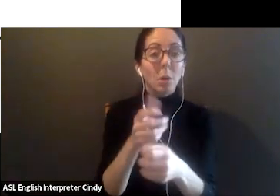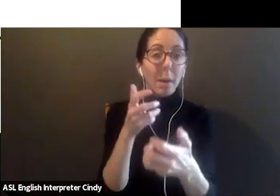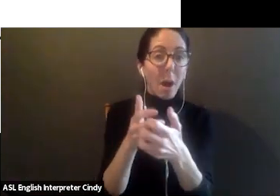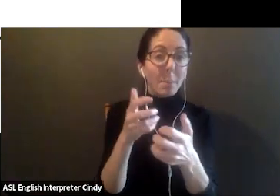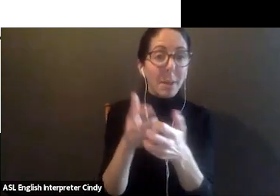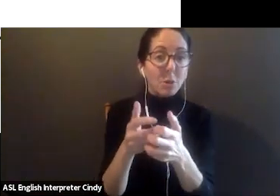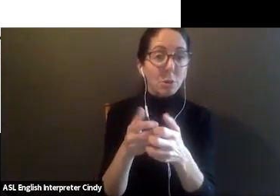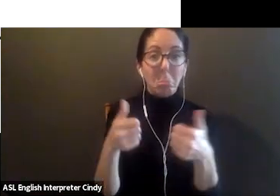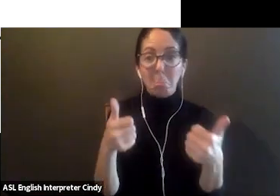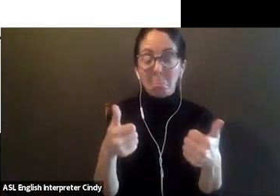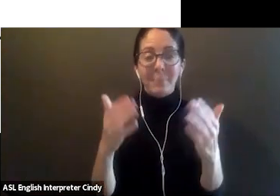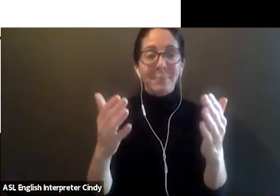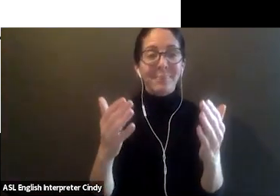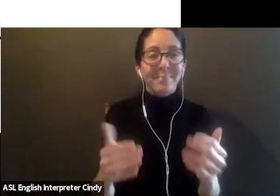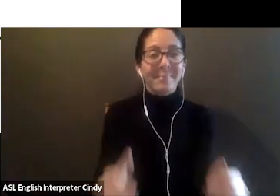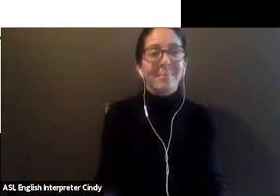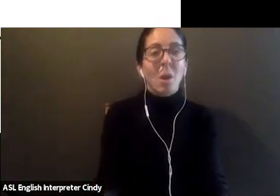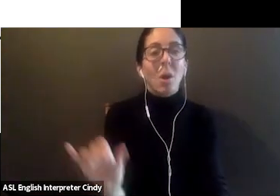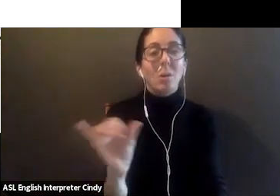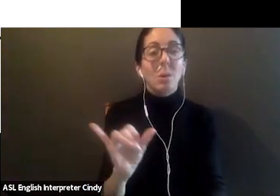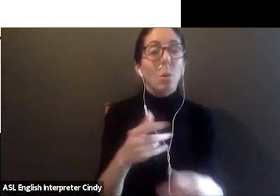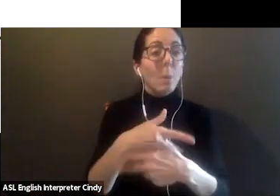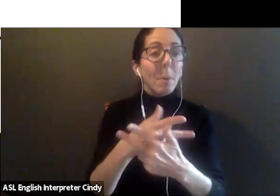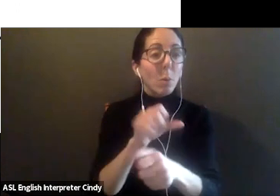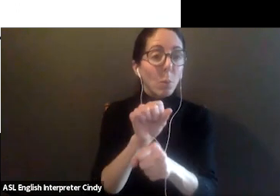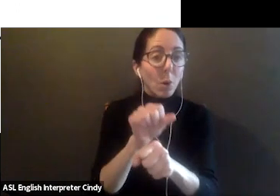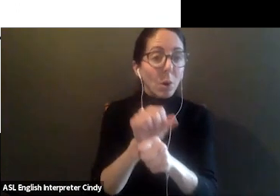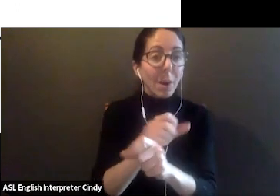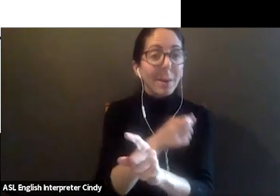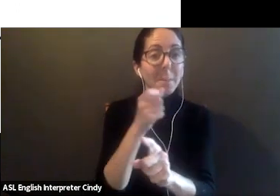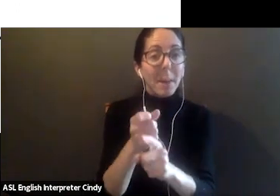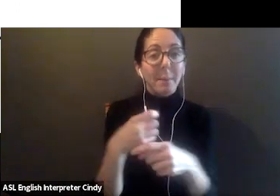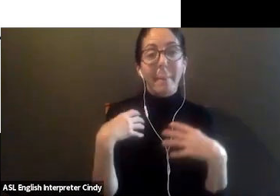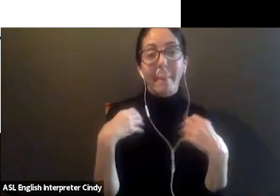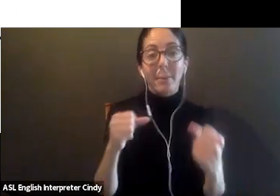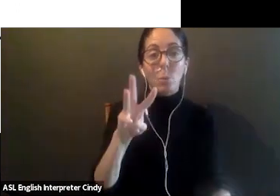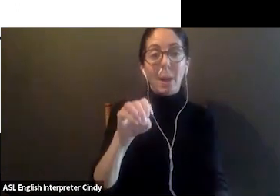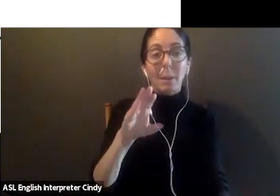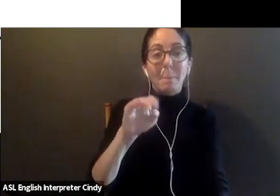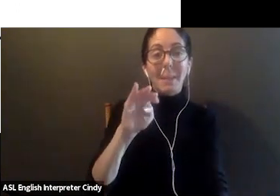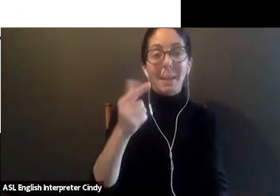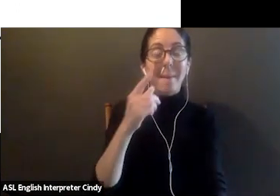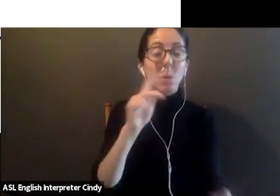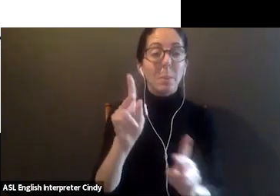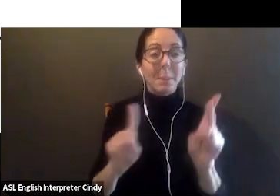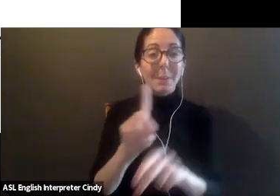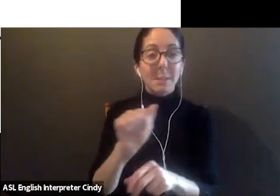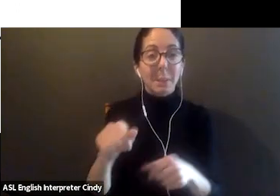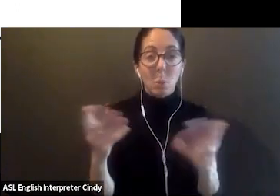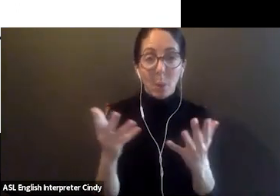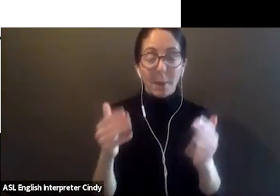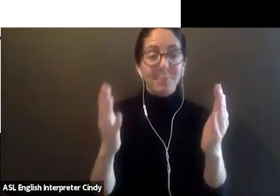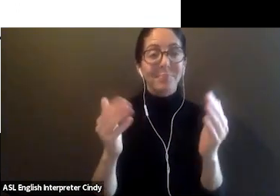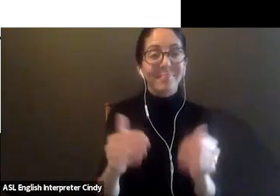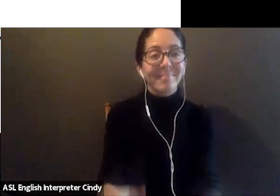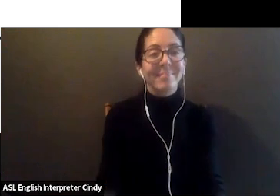accommodation, seeing studies talk about remote work and its impact on health and well-being for people with disabilities, remote